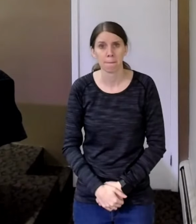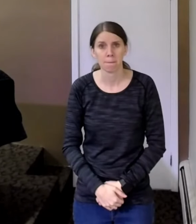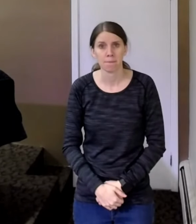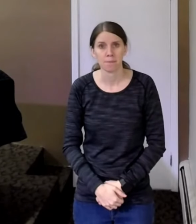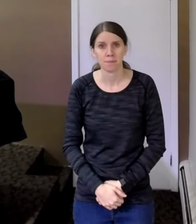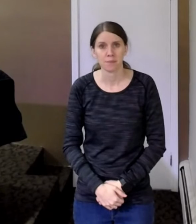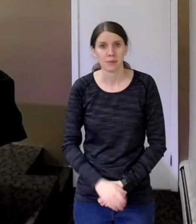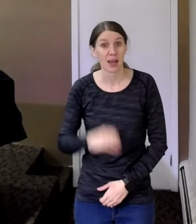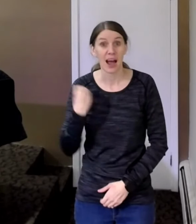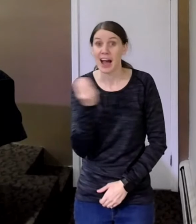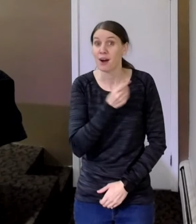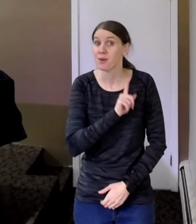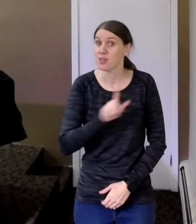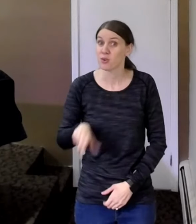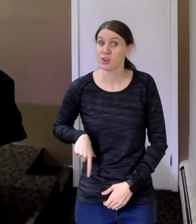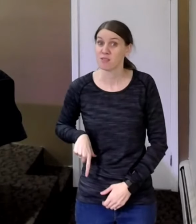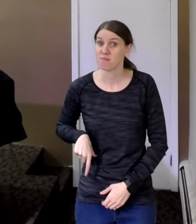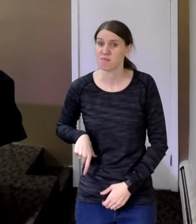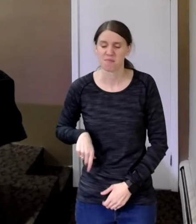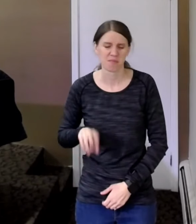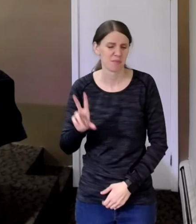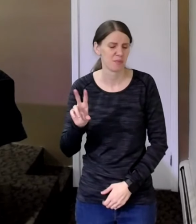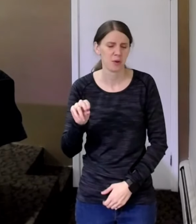Our Lord doesn't do that to us.